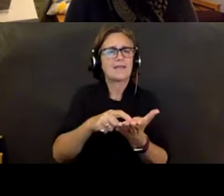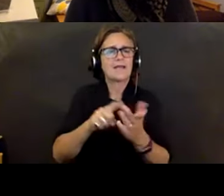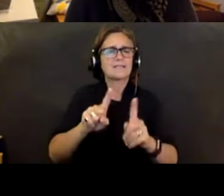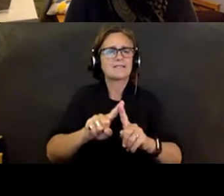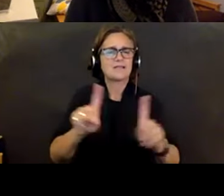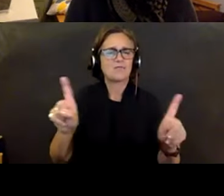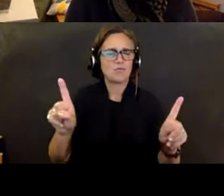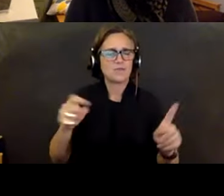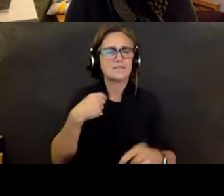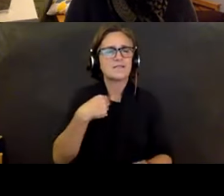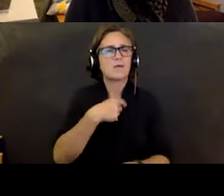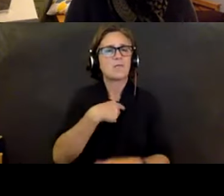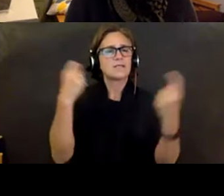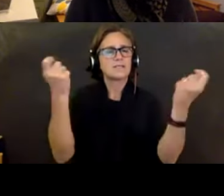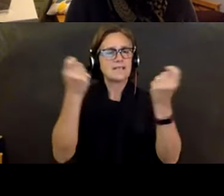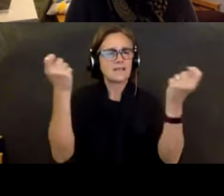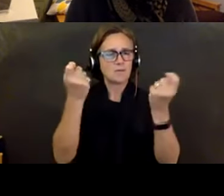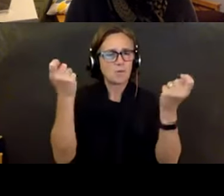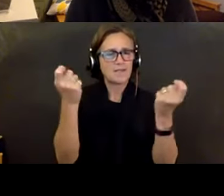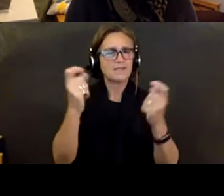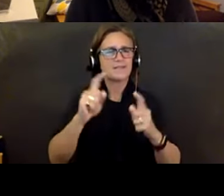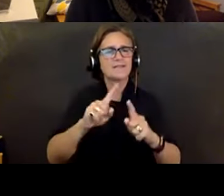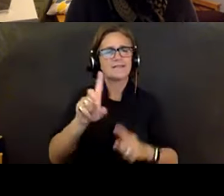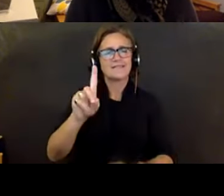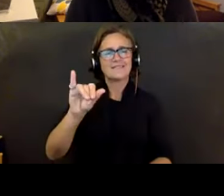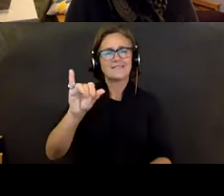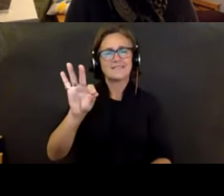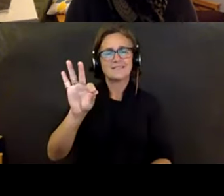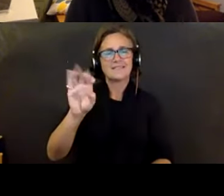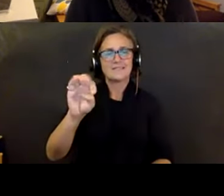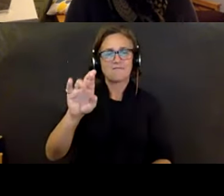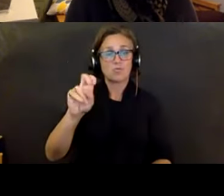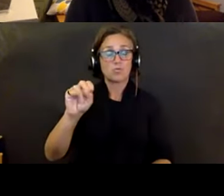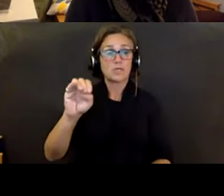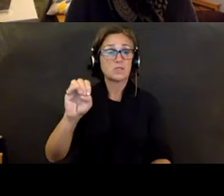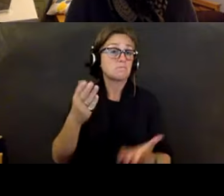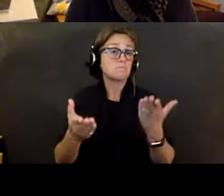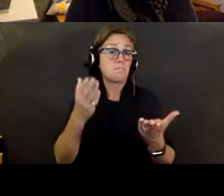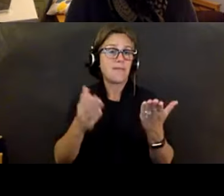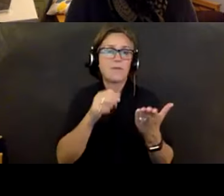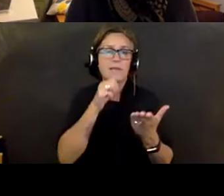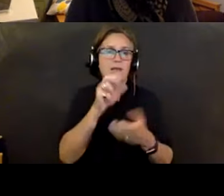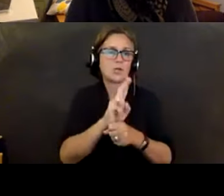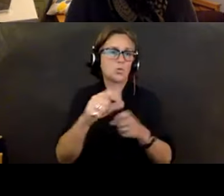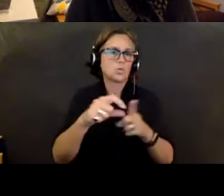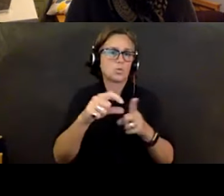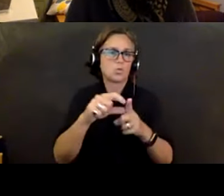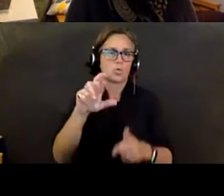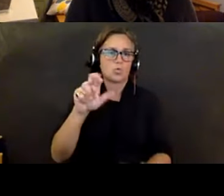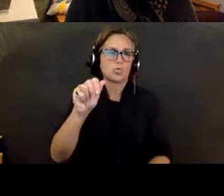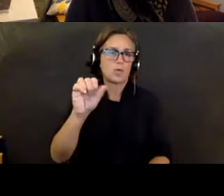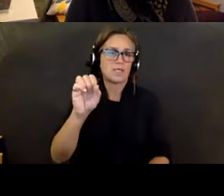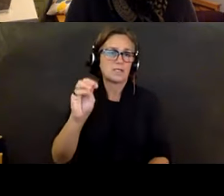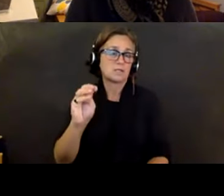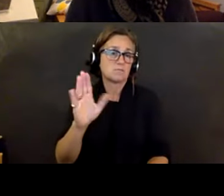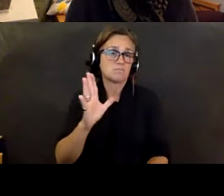celebrate differences. And you may not have an overt conversation about racism, but what are your actions, right? Kids learn from